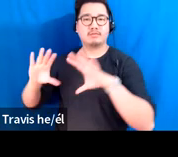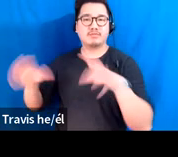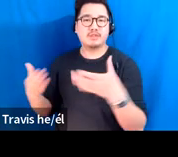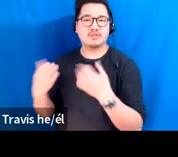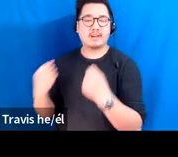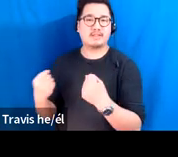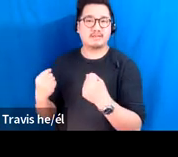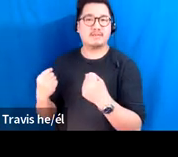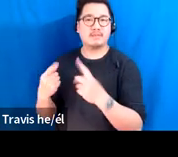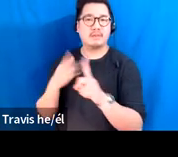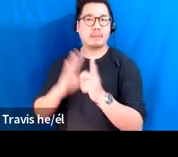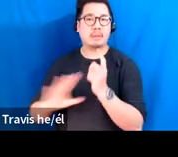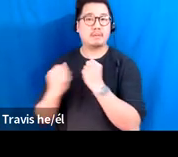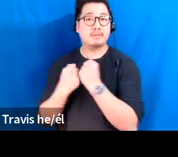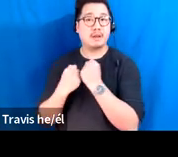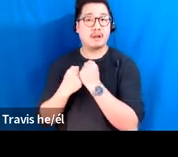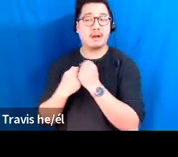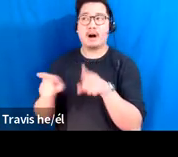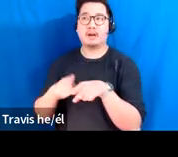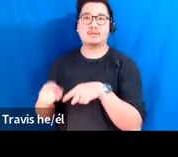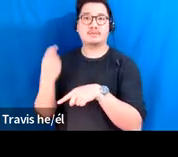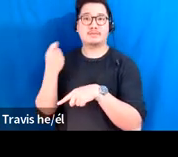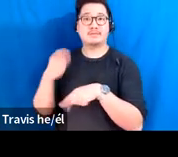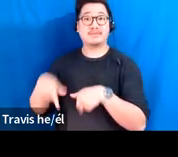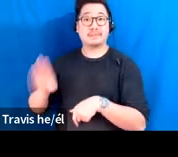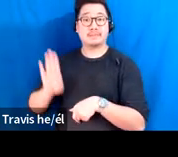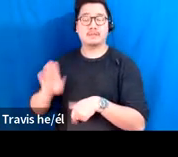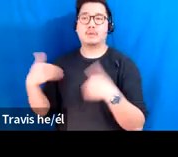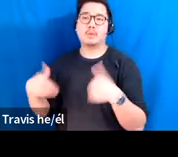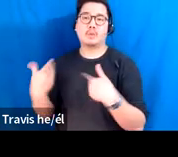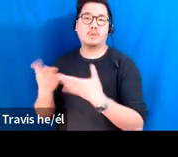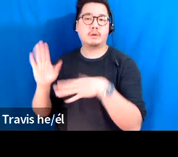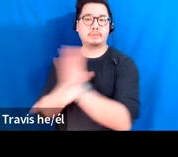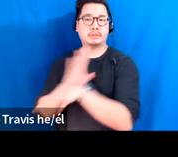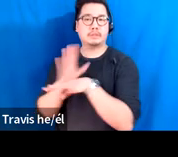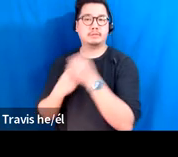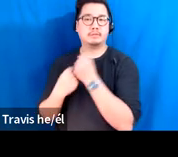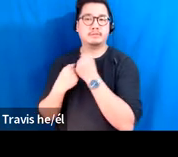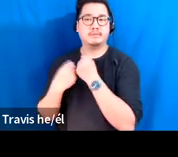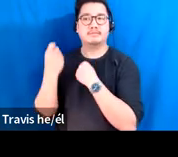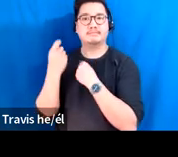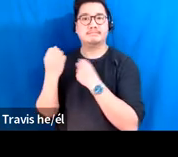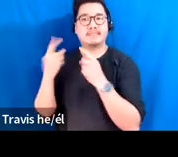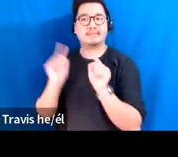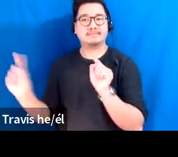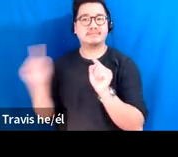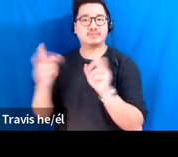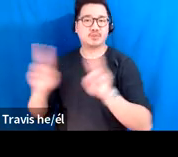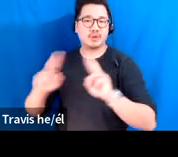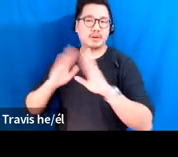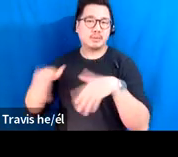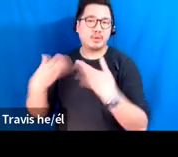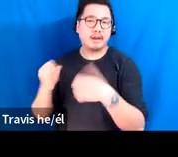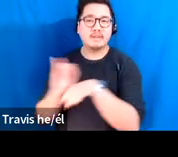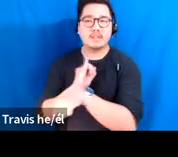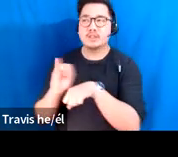is also significant industry strength in our city many of whom are poised to provide internships research and career